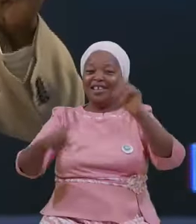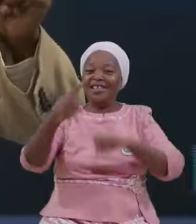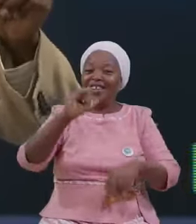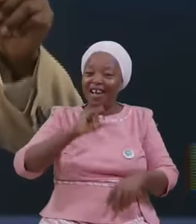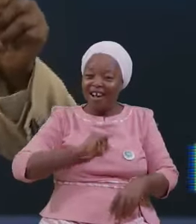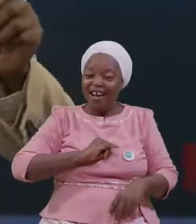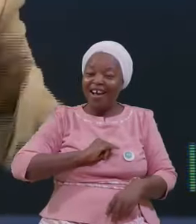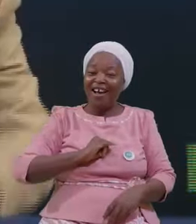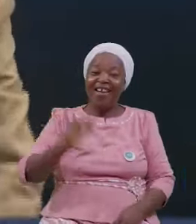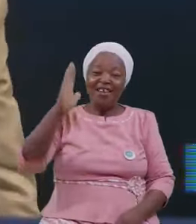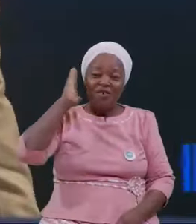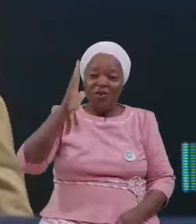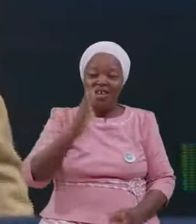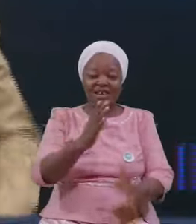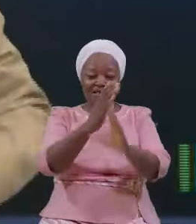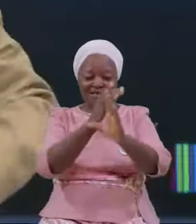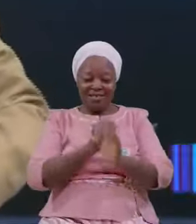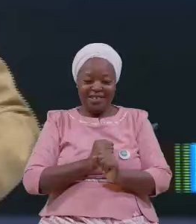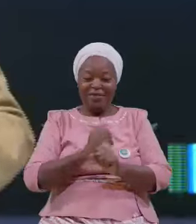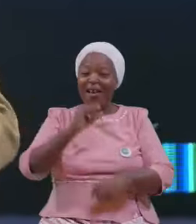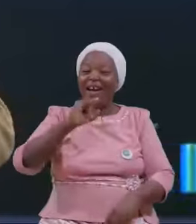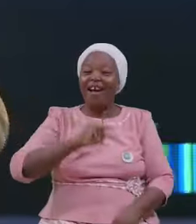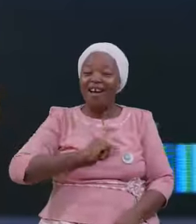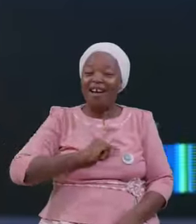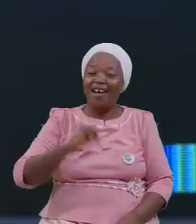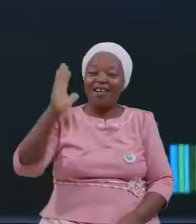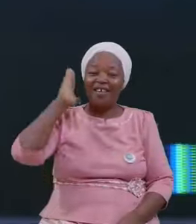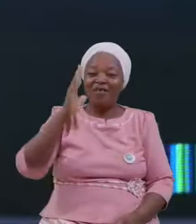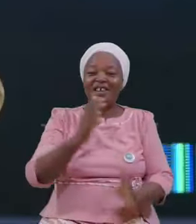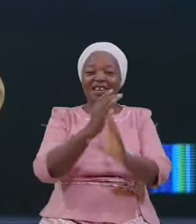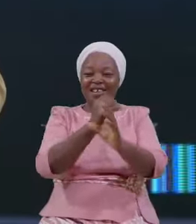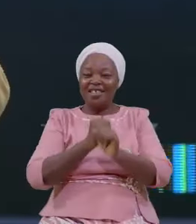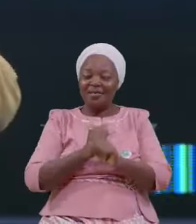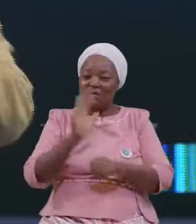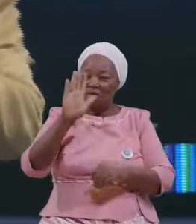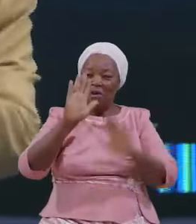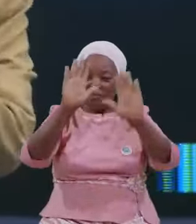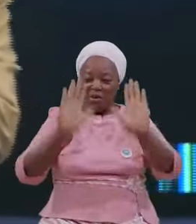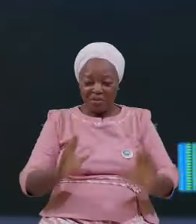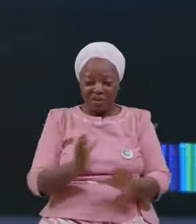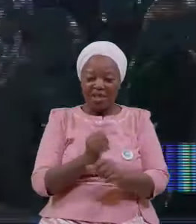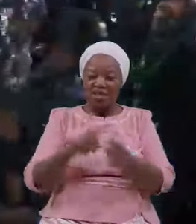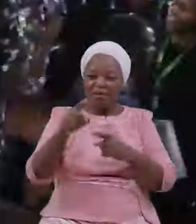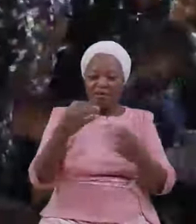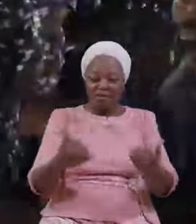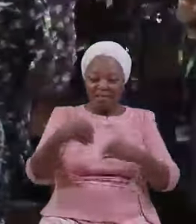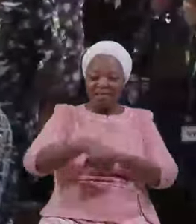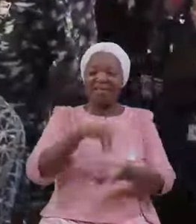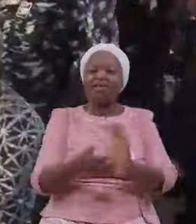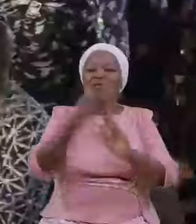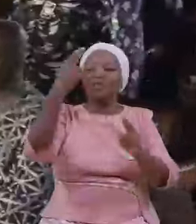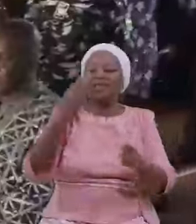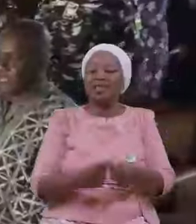I will receive. Your miracle gets to you tonight in Jesus' name.